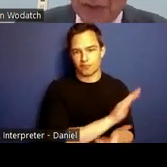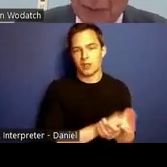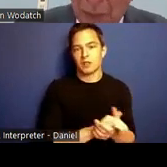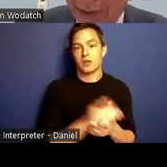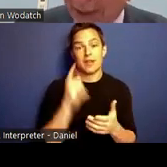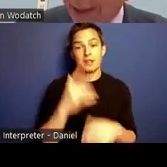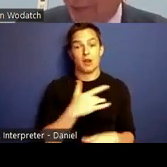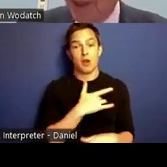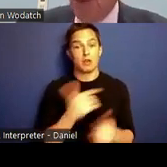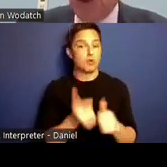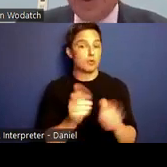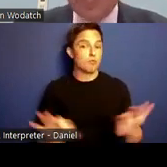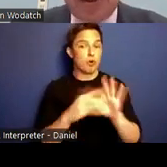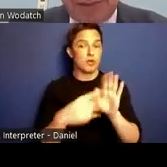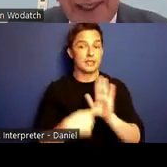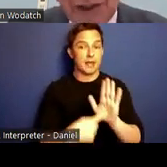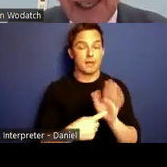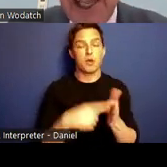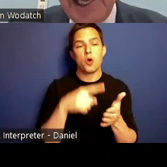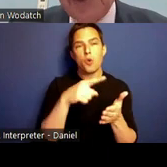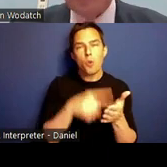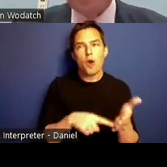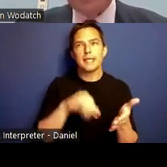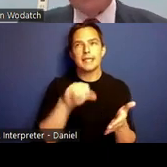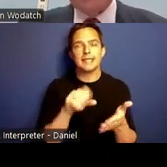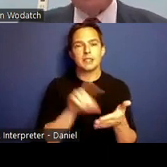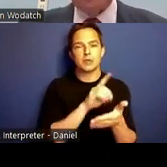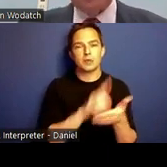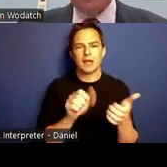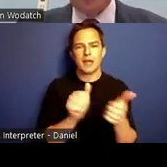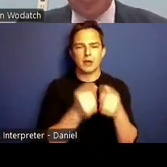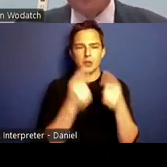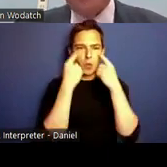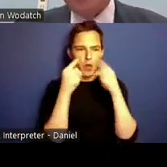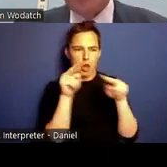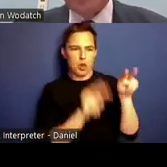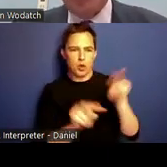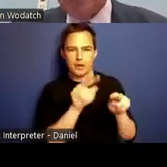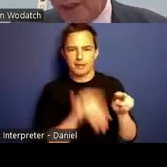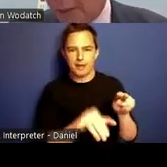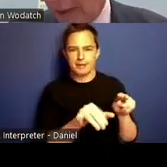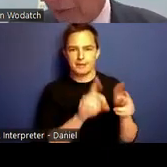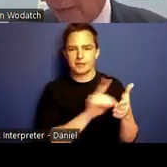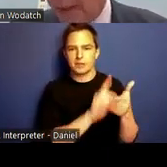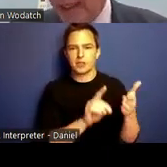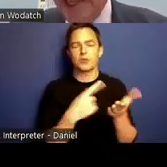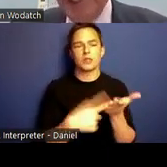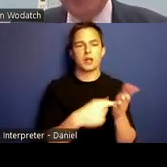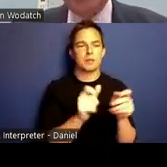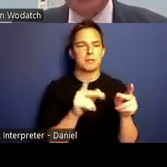and the most important example. What is discrimination? How do you look at that? And so we talked to people across a wide